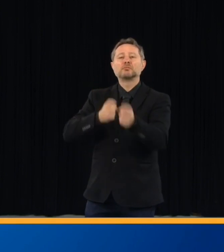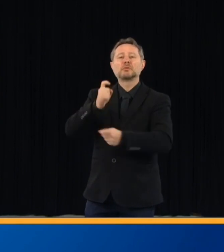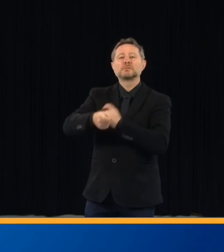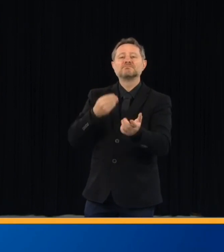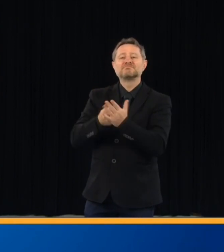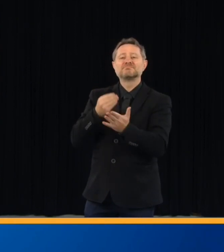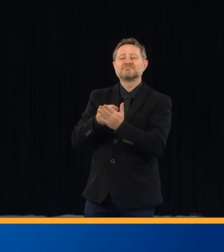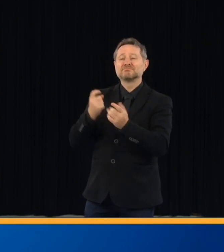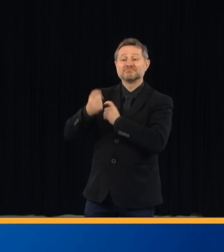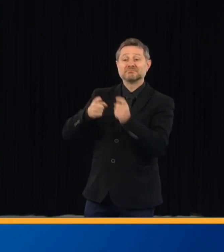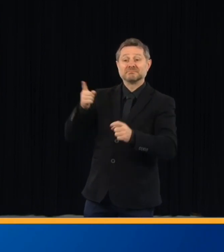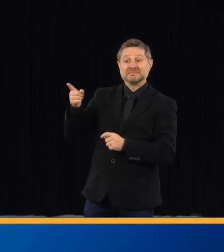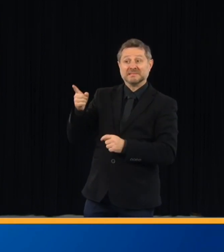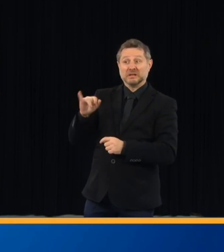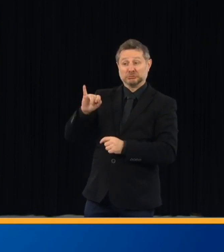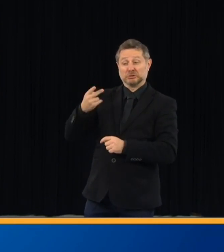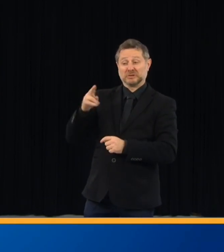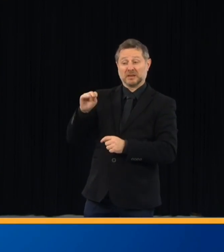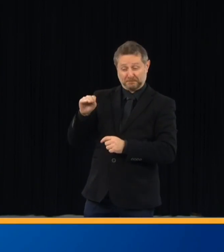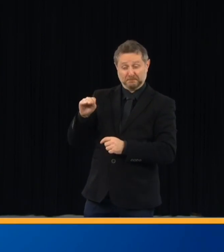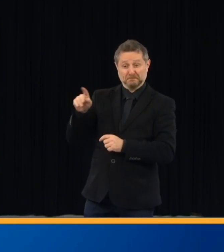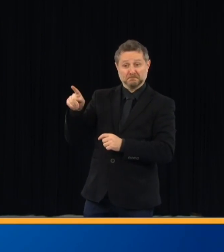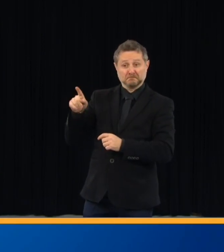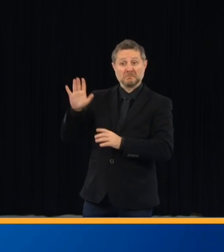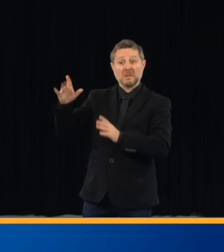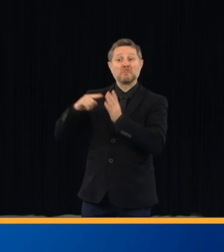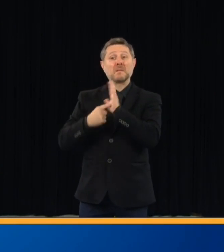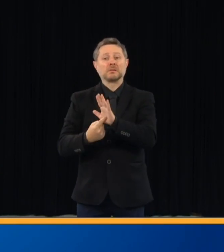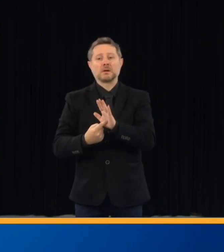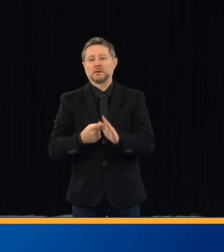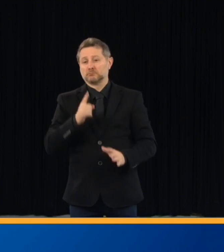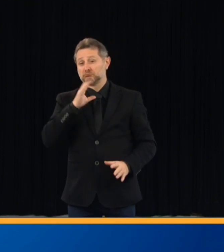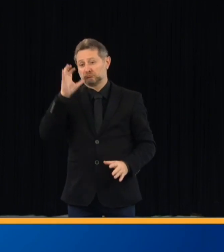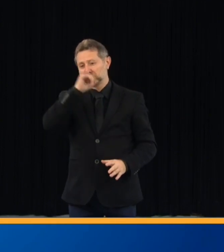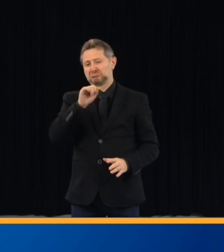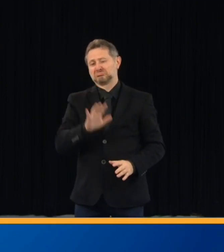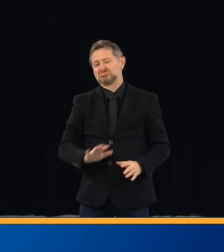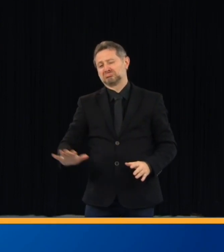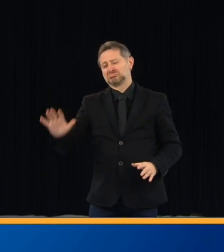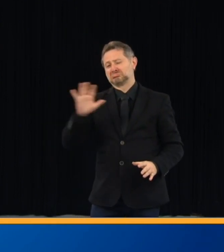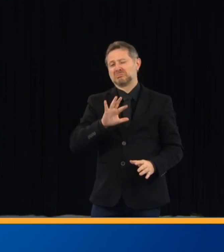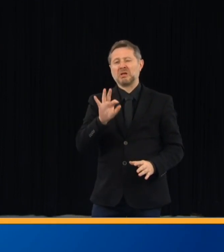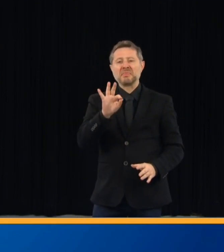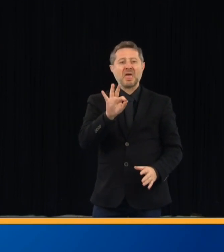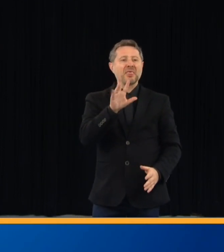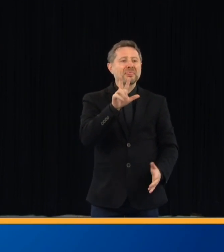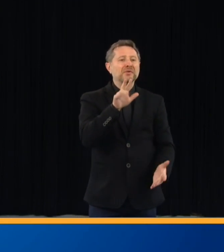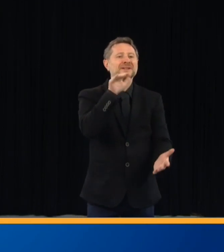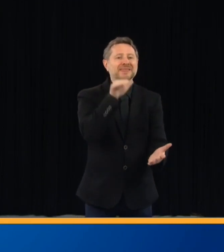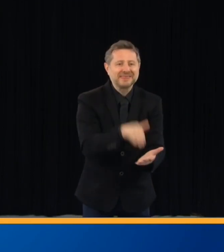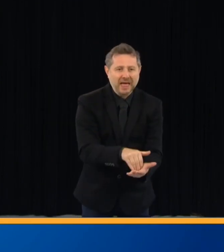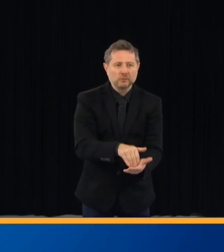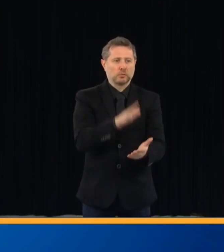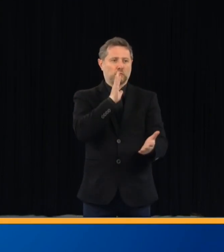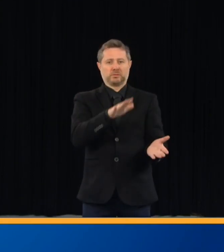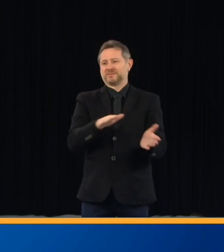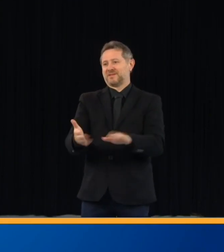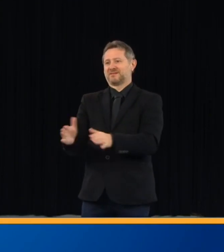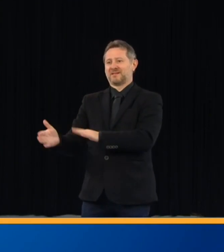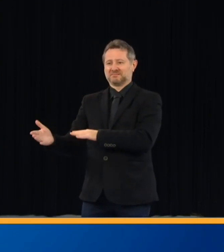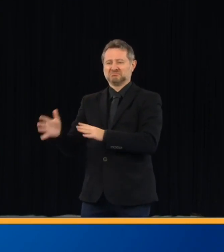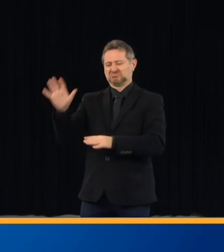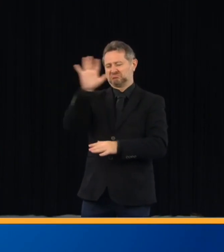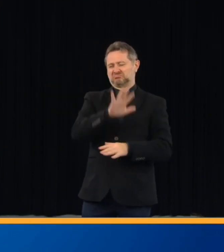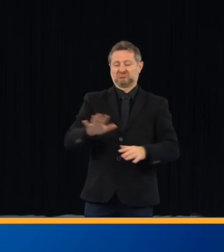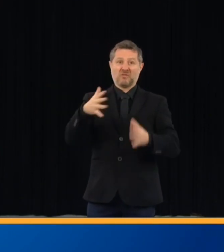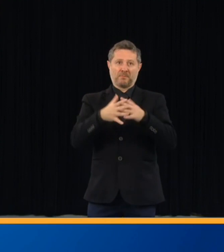But that is the model that suggests approximately 93,000 deaths across the country. That's the model that I